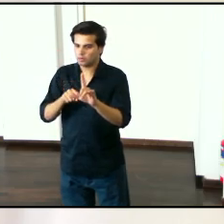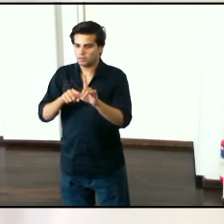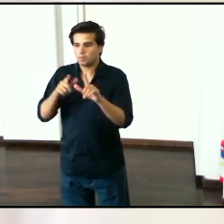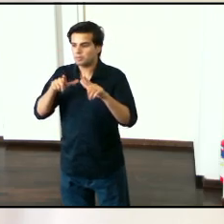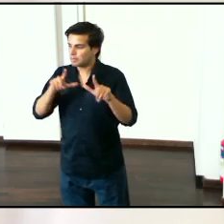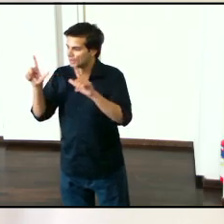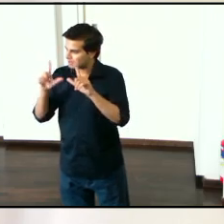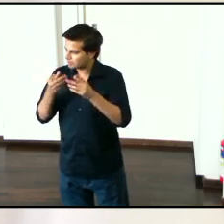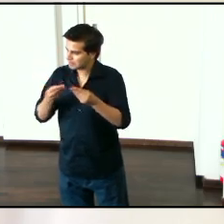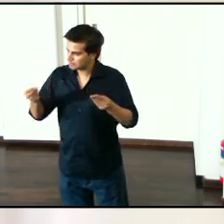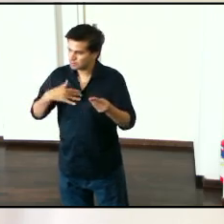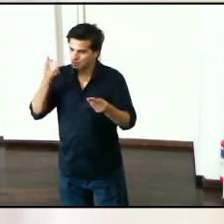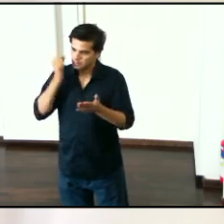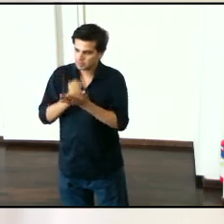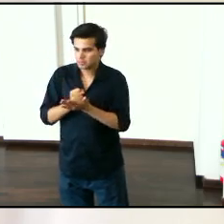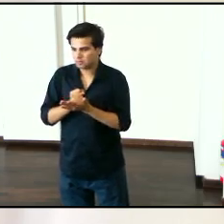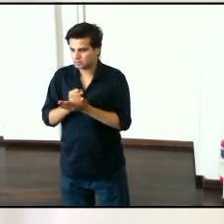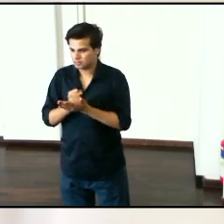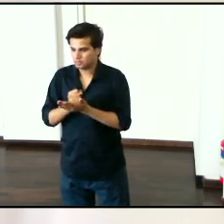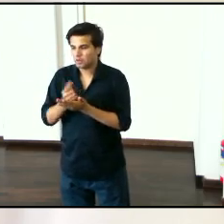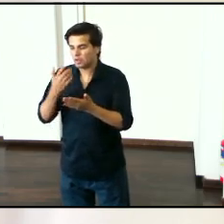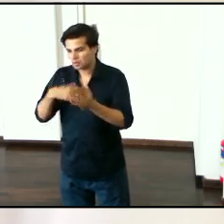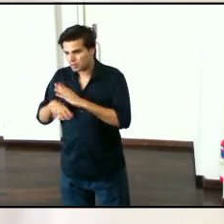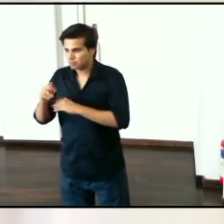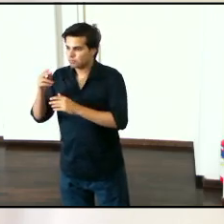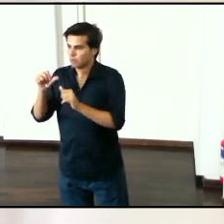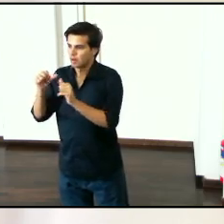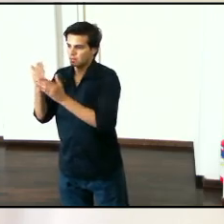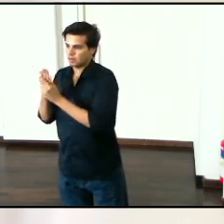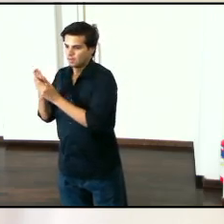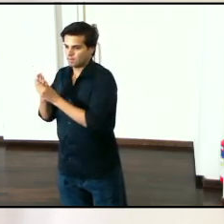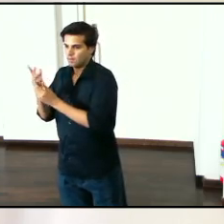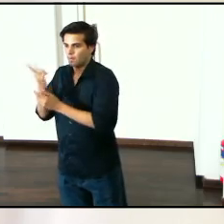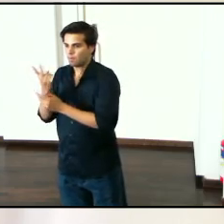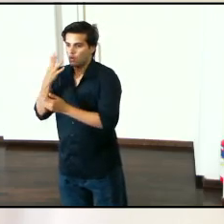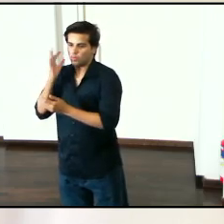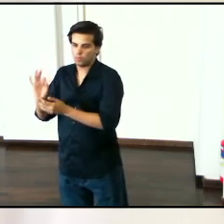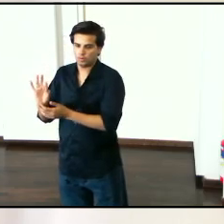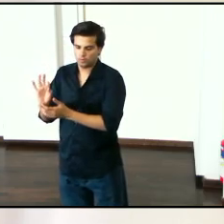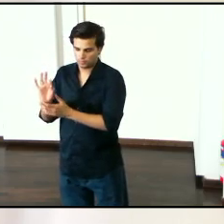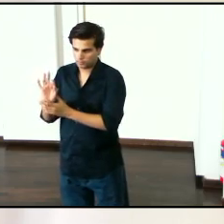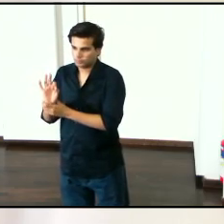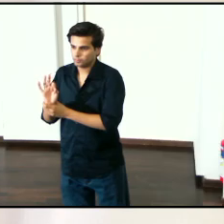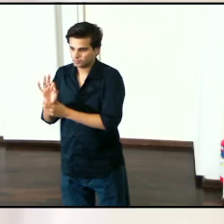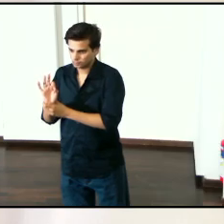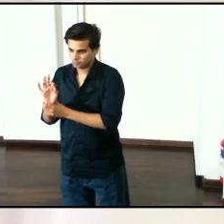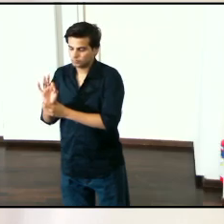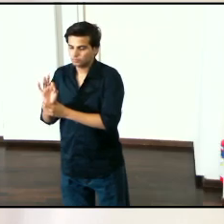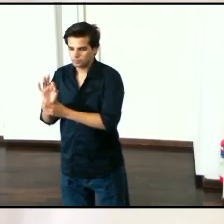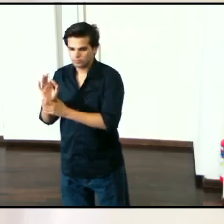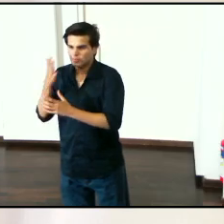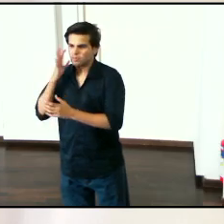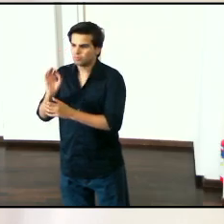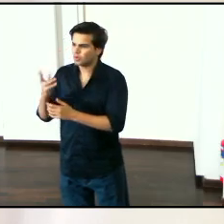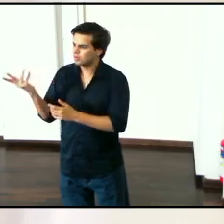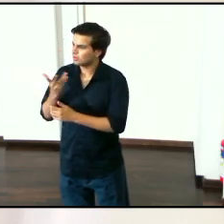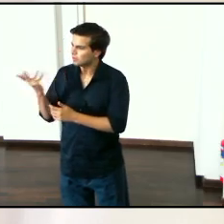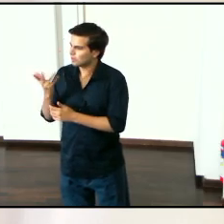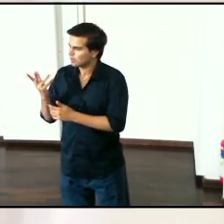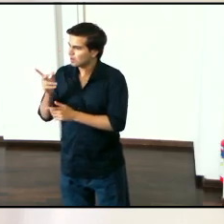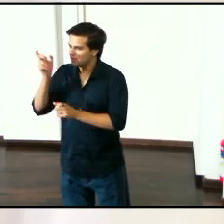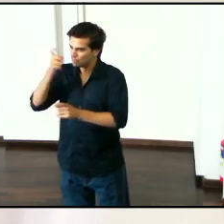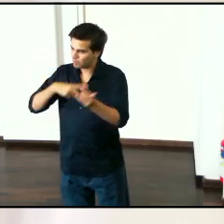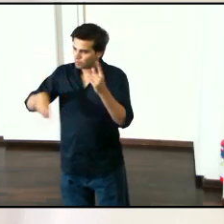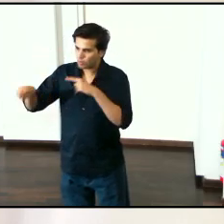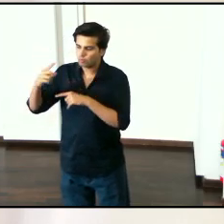of this kind, and even more so to have an archive of this kind. It's important because it allows